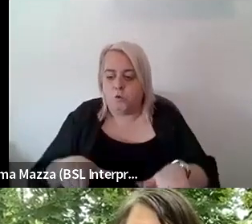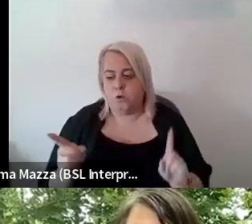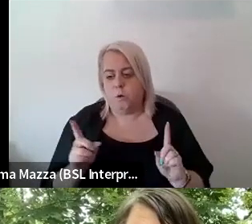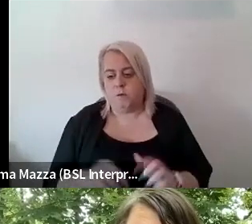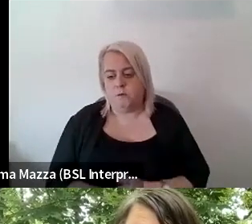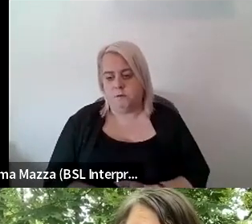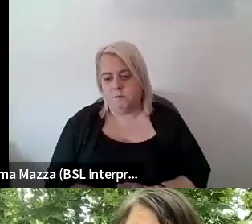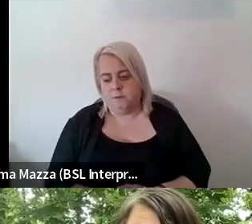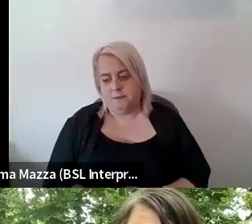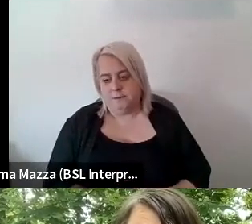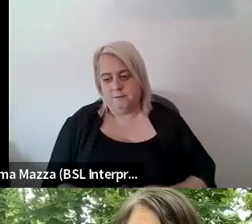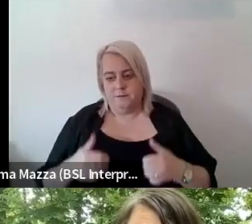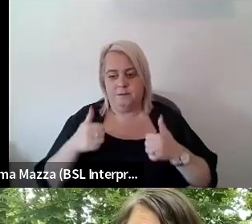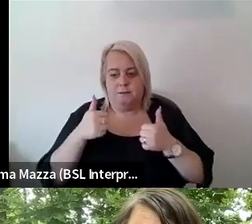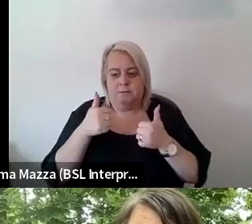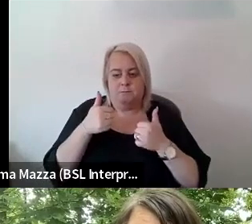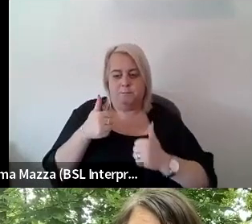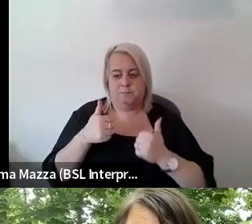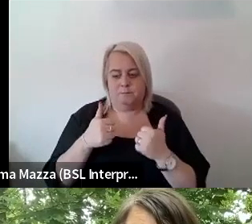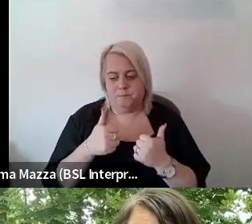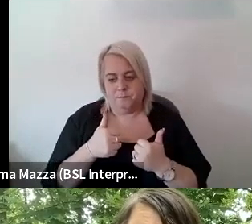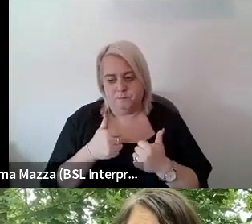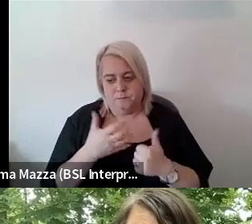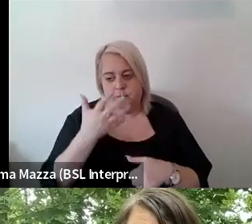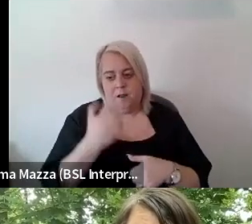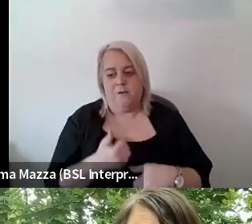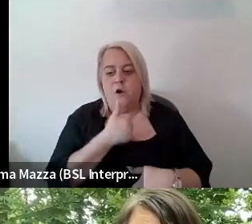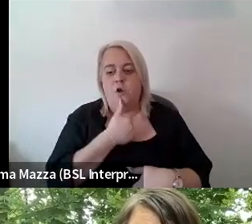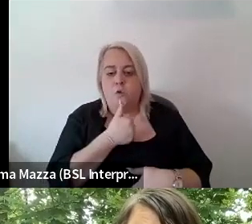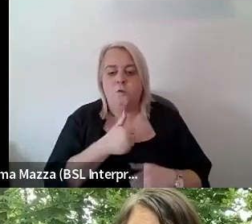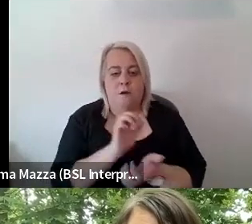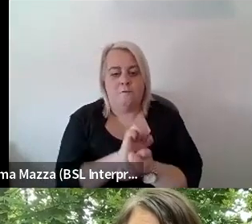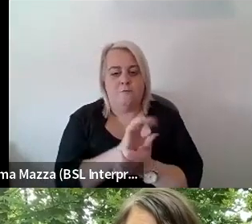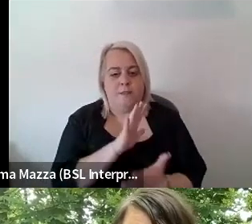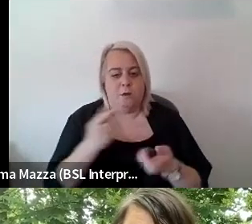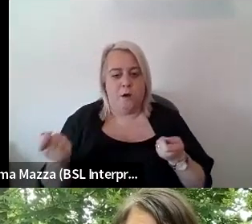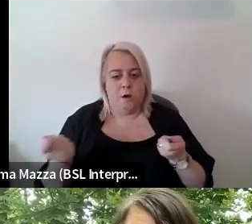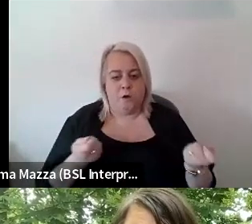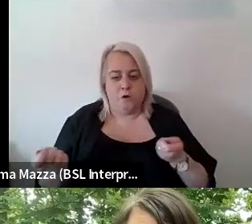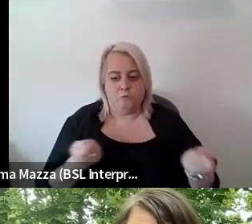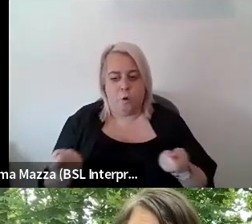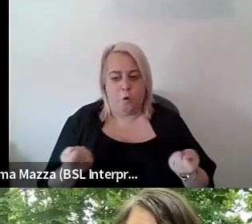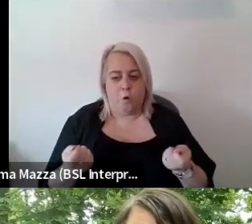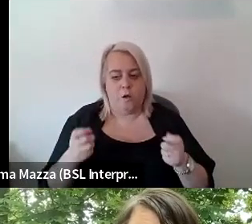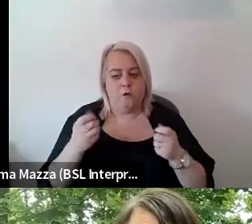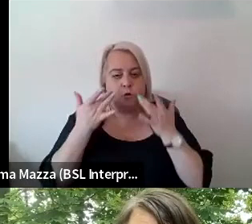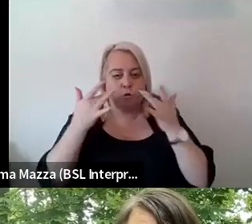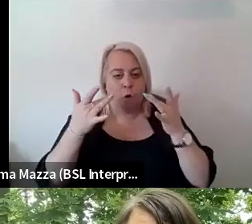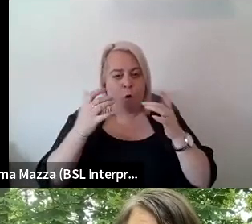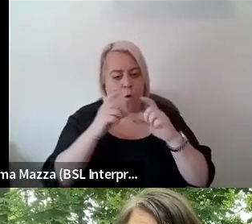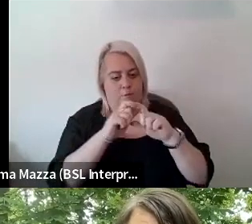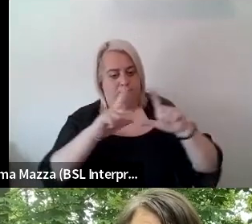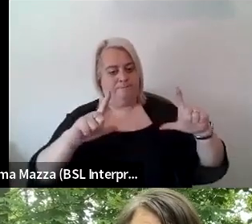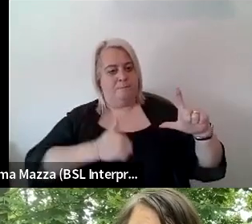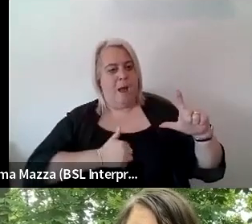solutions. Good looks like I have user freedom and control to reveal my password. You know, it goes